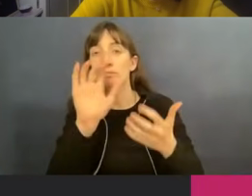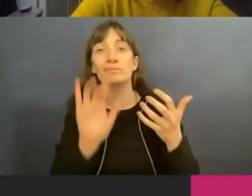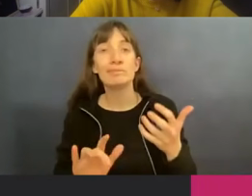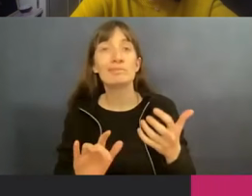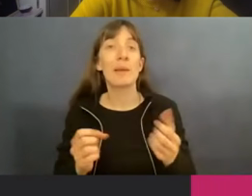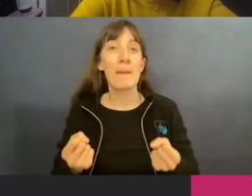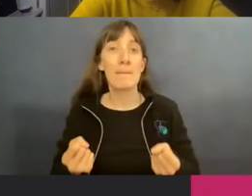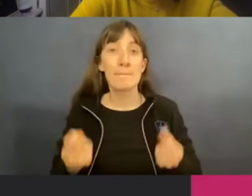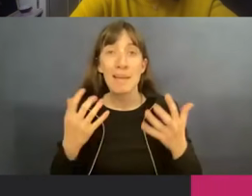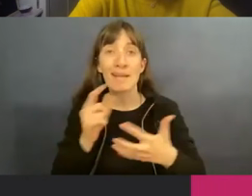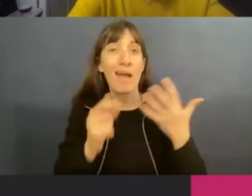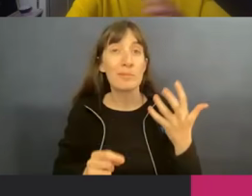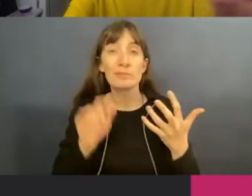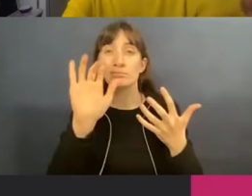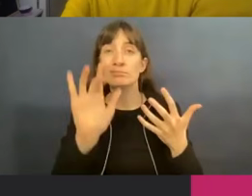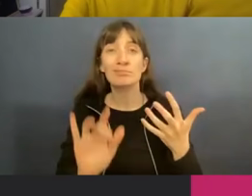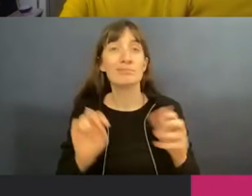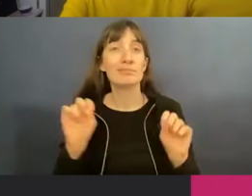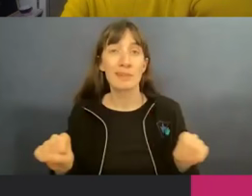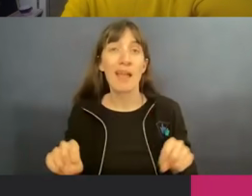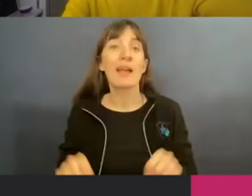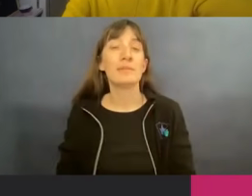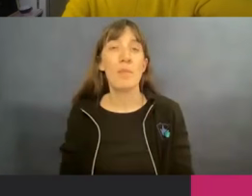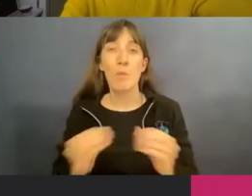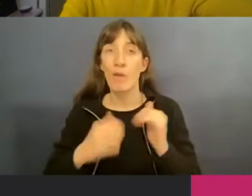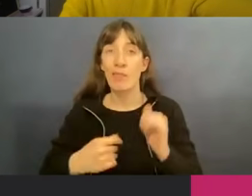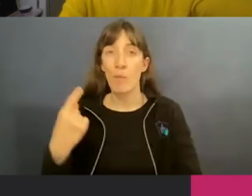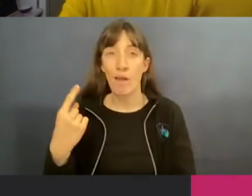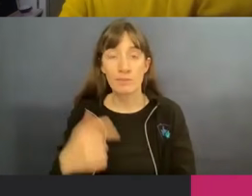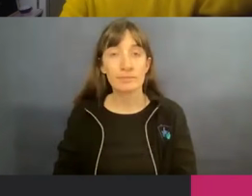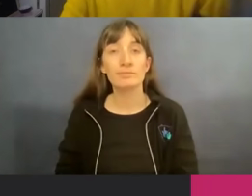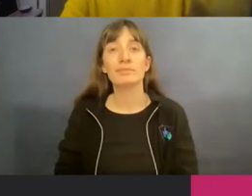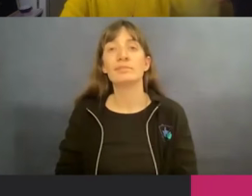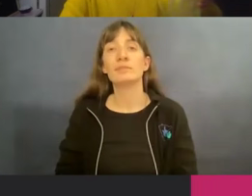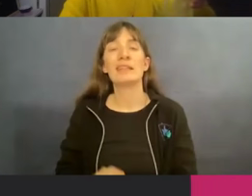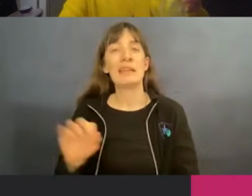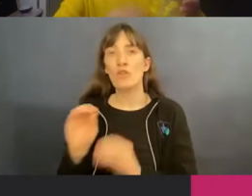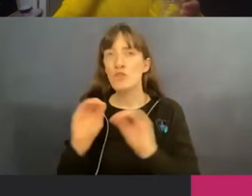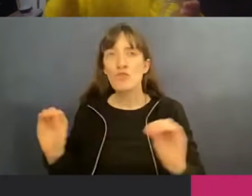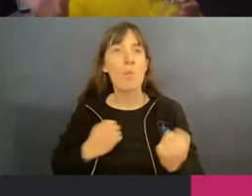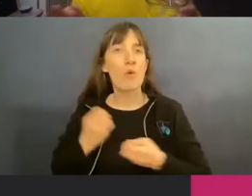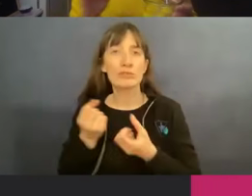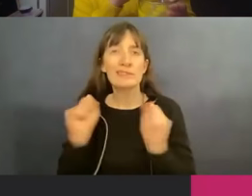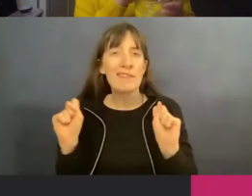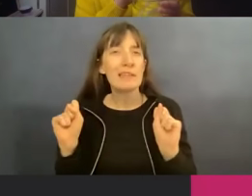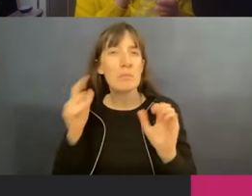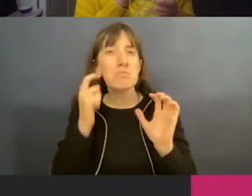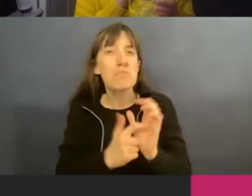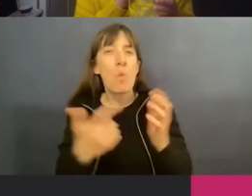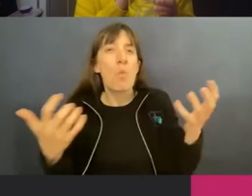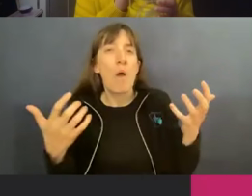Um, what are ways that we can tell if they don't have that emotional safety after we've kind of talked